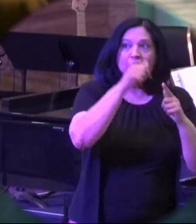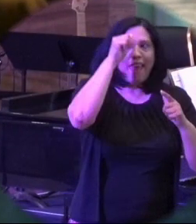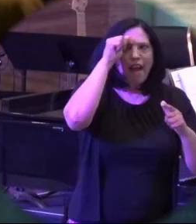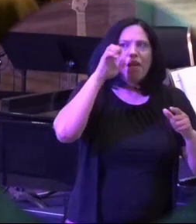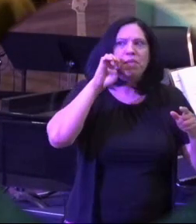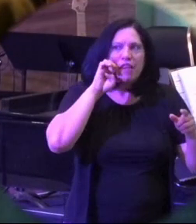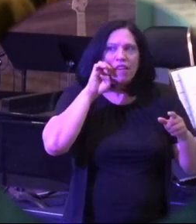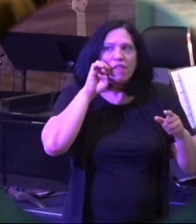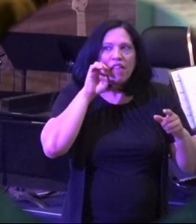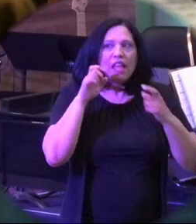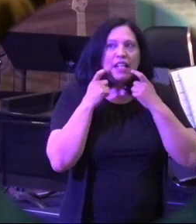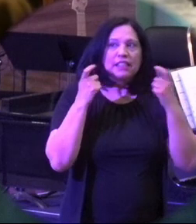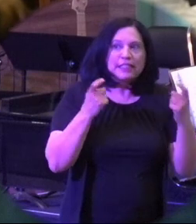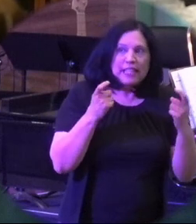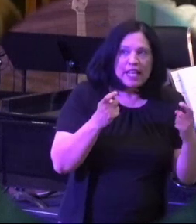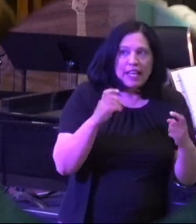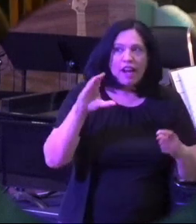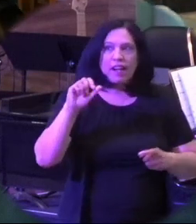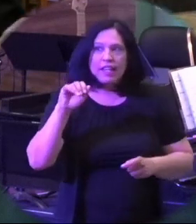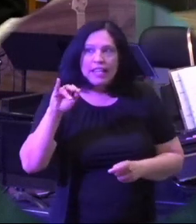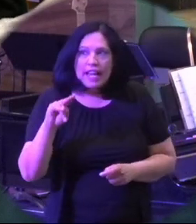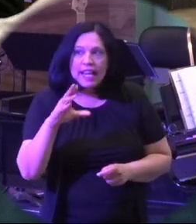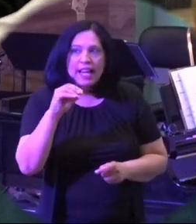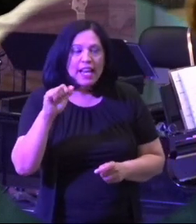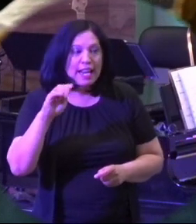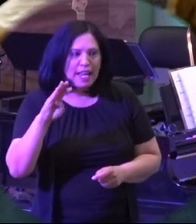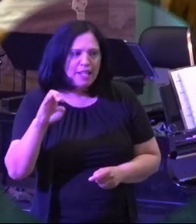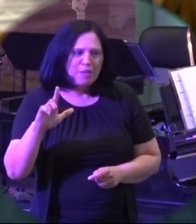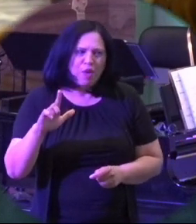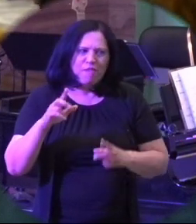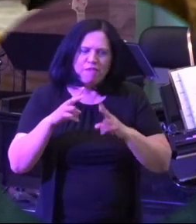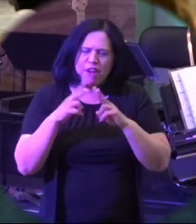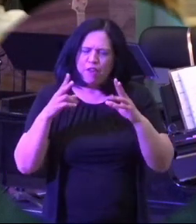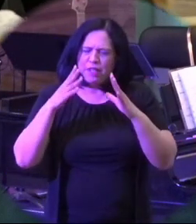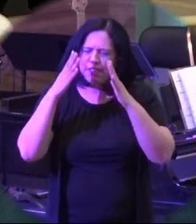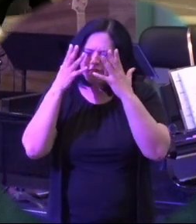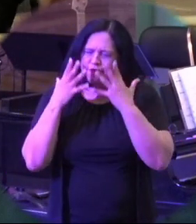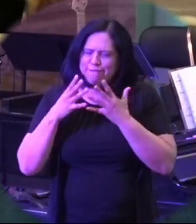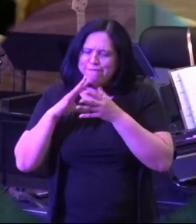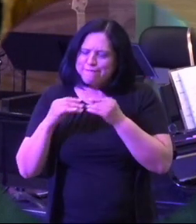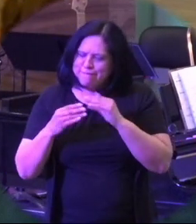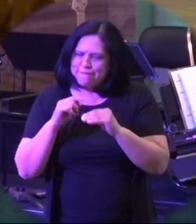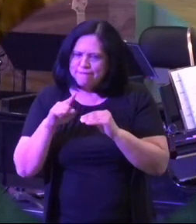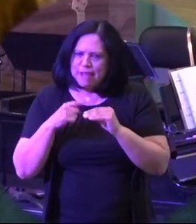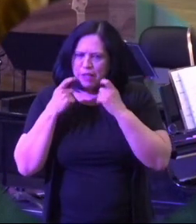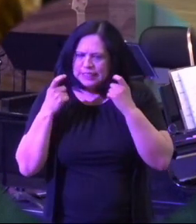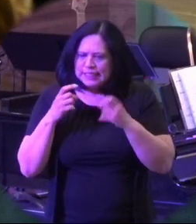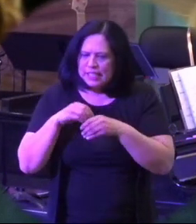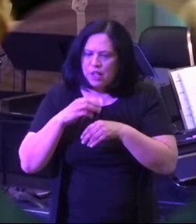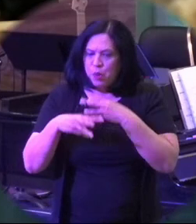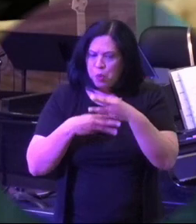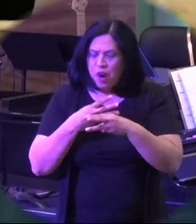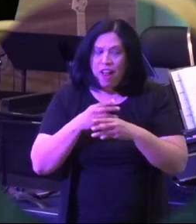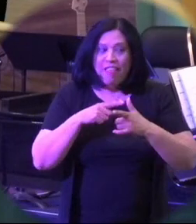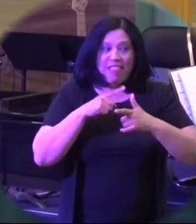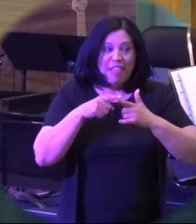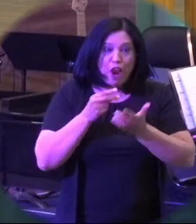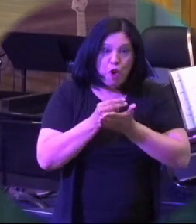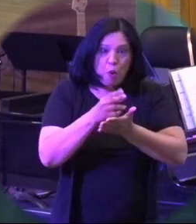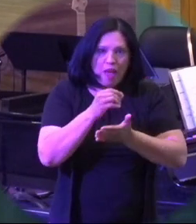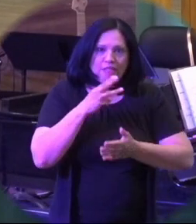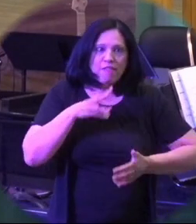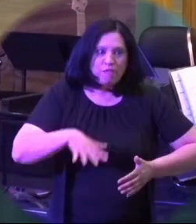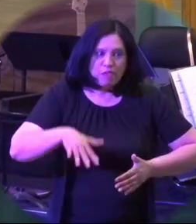And then we get to Cain and Abel, a very sad episode about sin in the world. And then we get to Noah and the flood, another